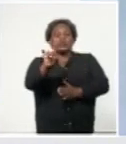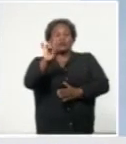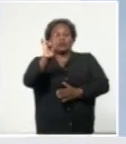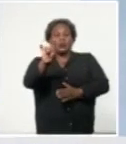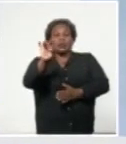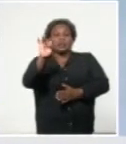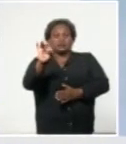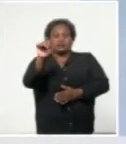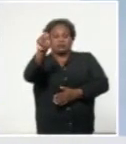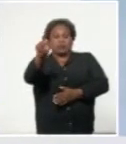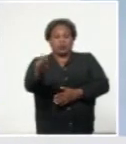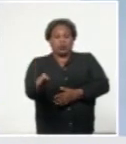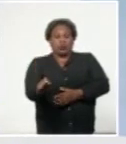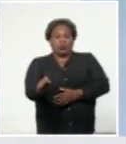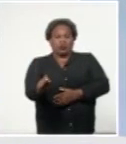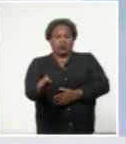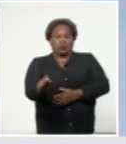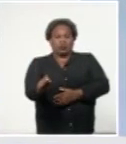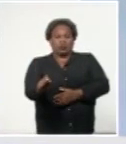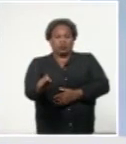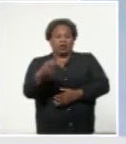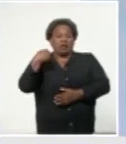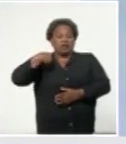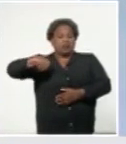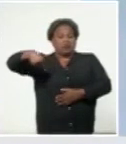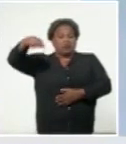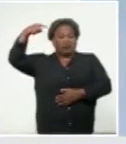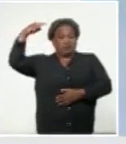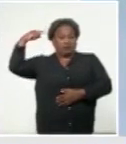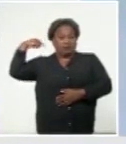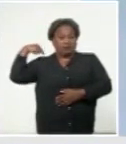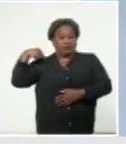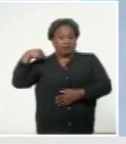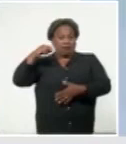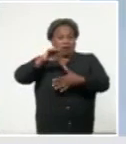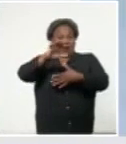United States and Brazil. The US has already reached the number of